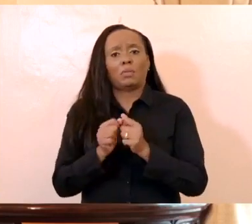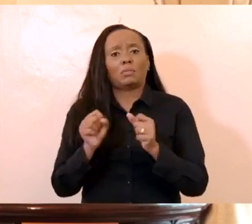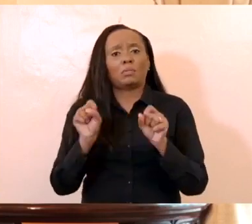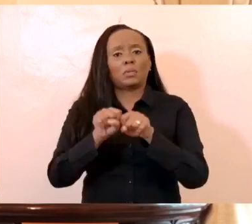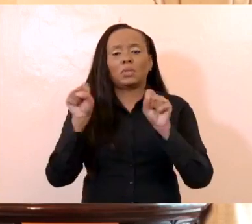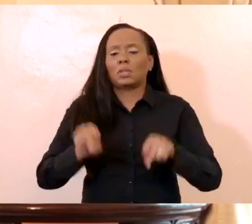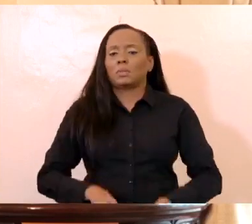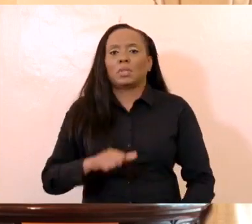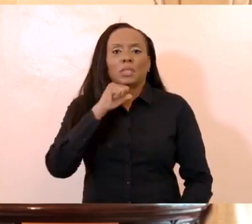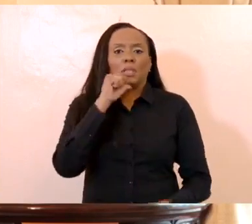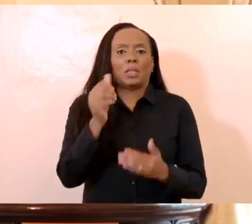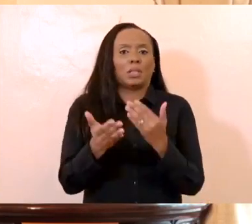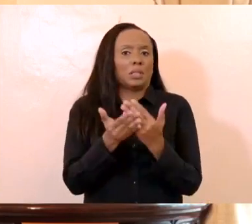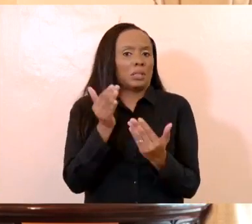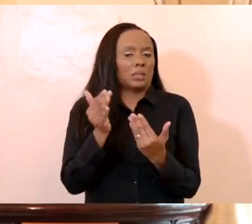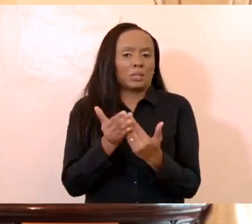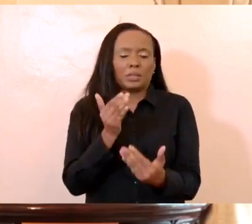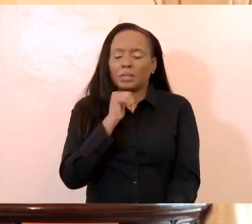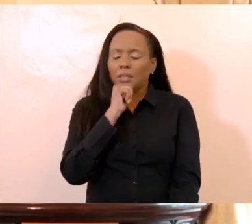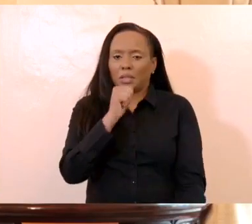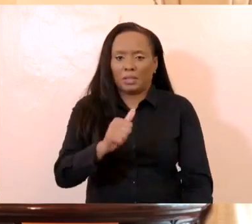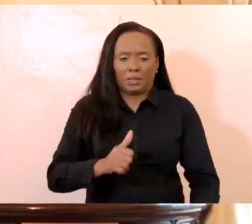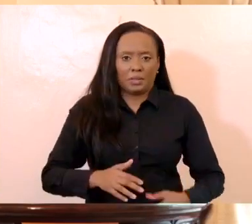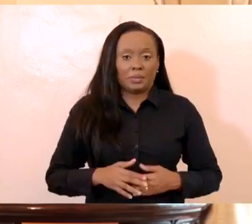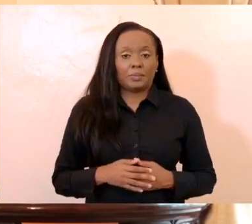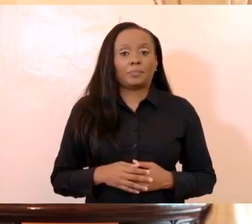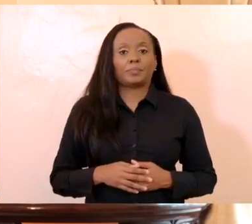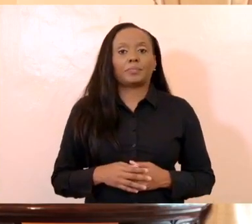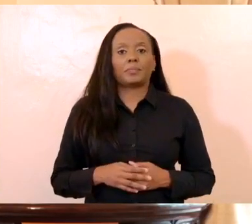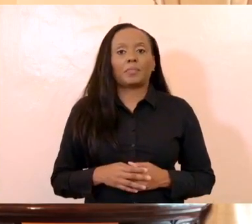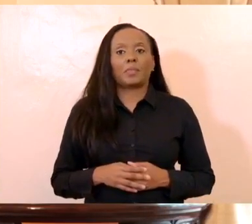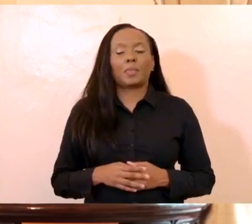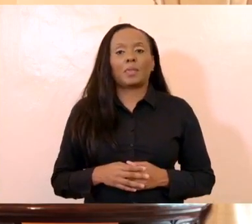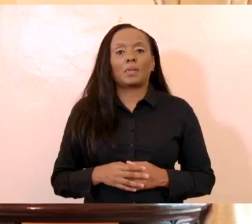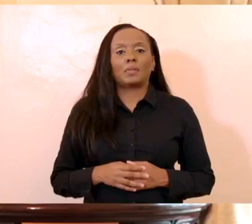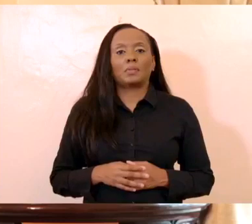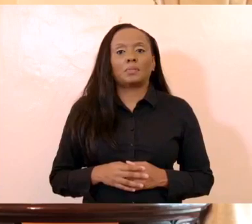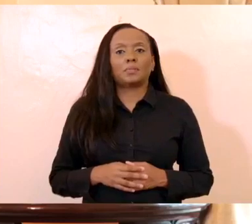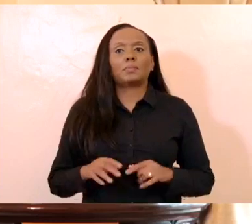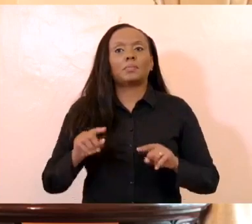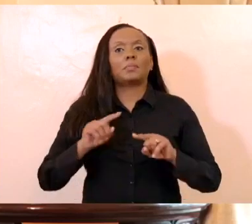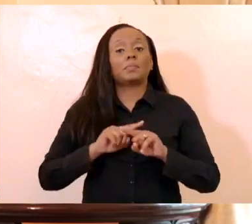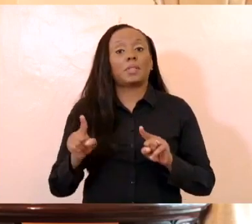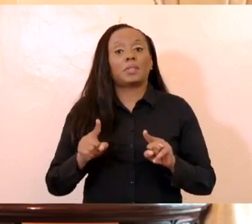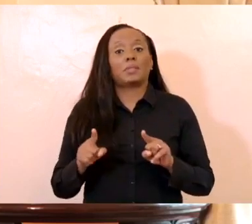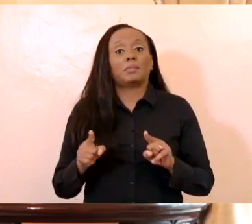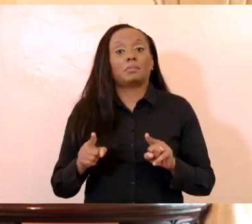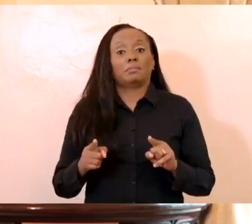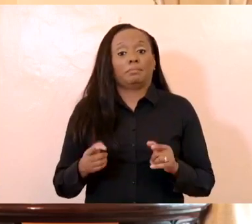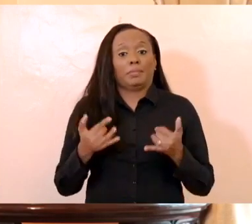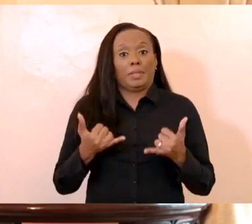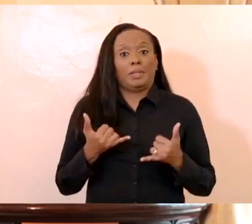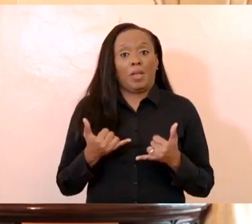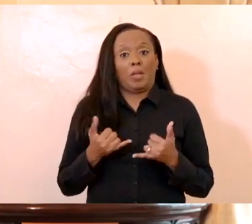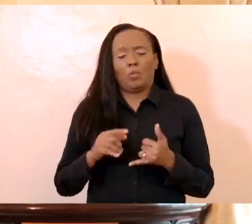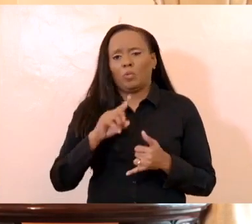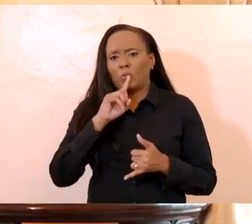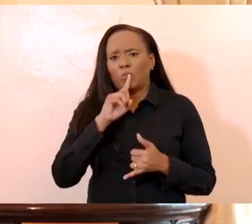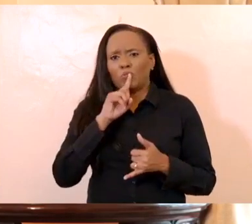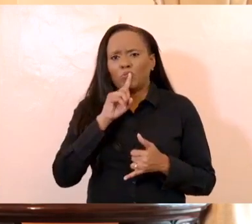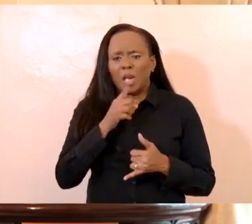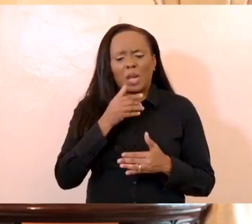an easy task. What I am pleased to say is that we're making significant progress, or we have made significant